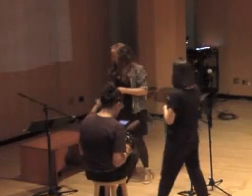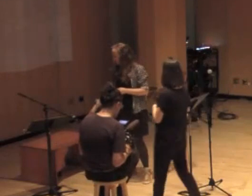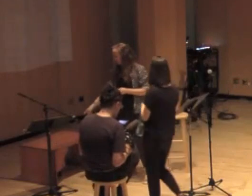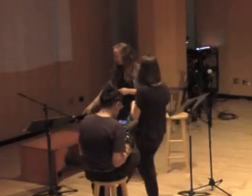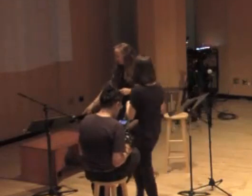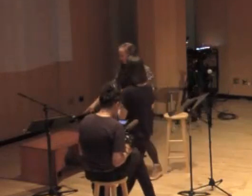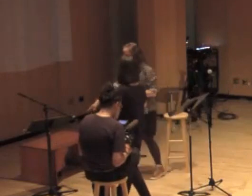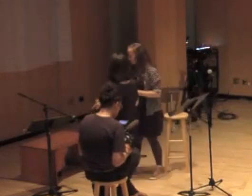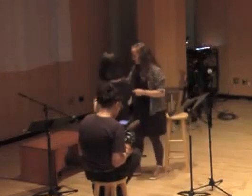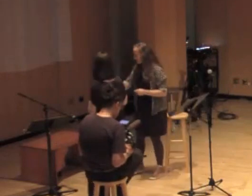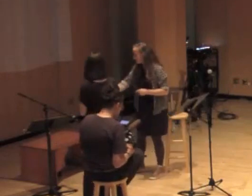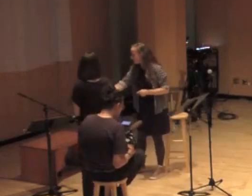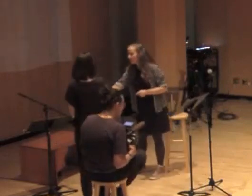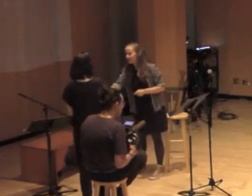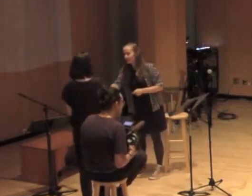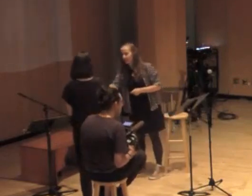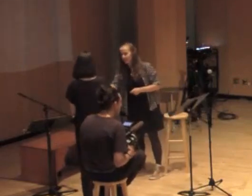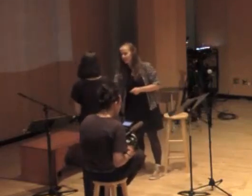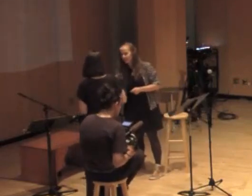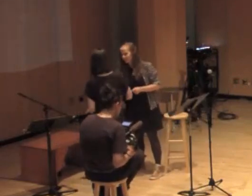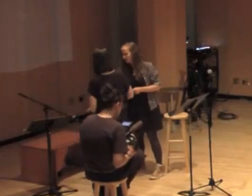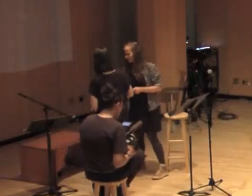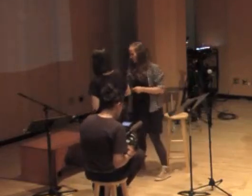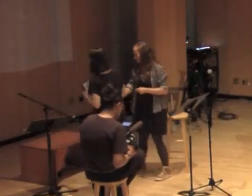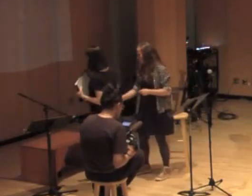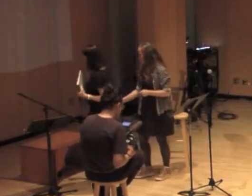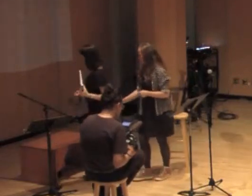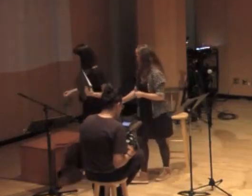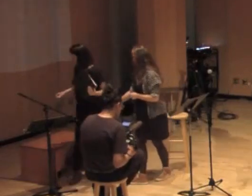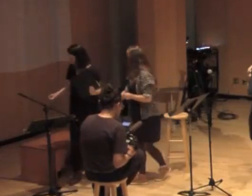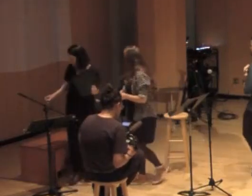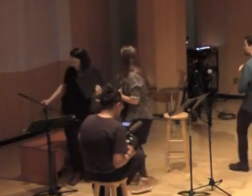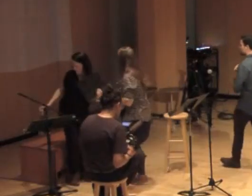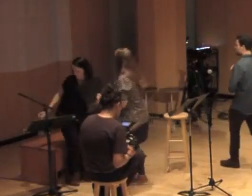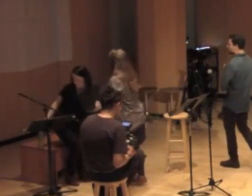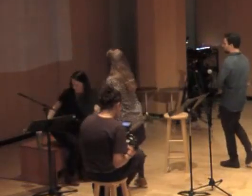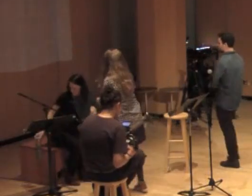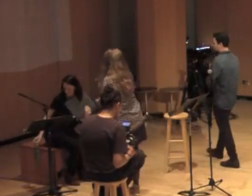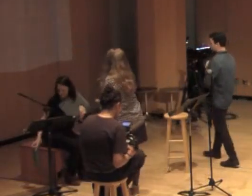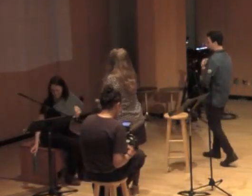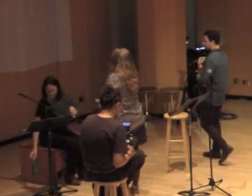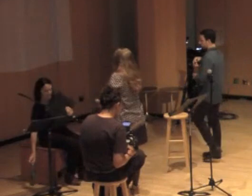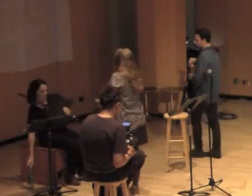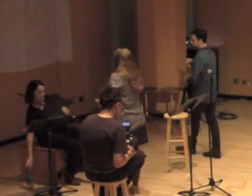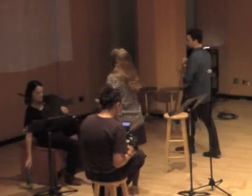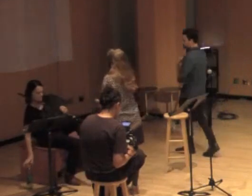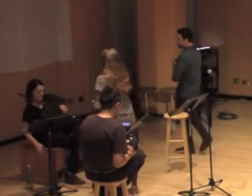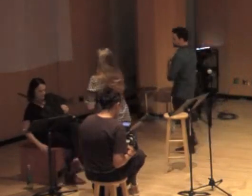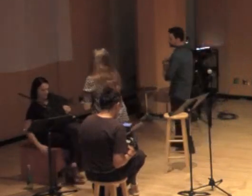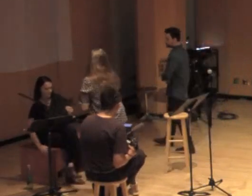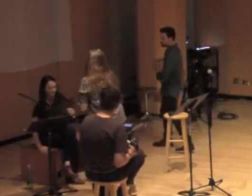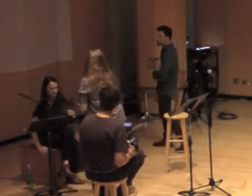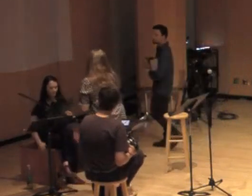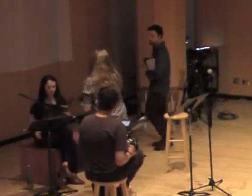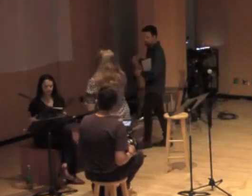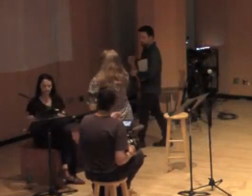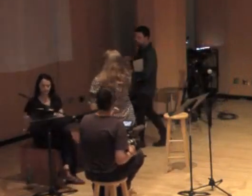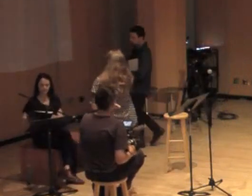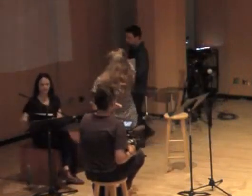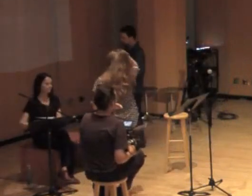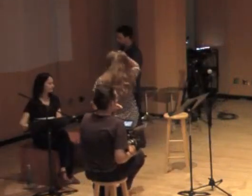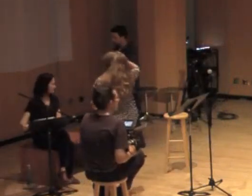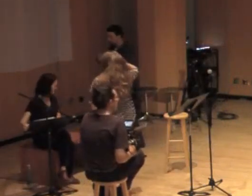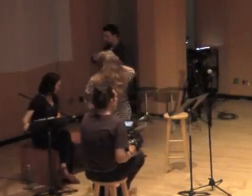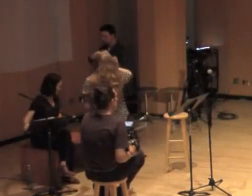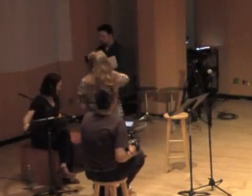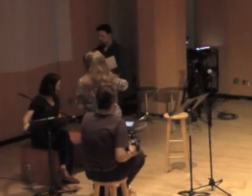sitting on this box so you can sit there and the g there so just make space for each